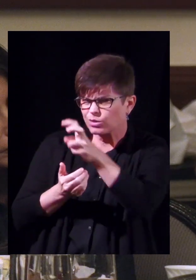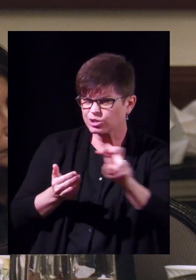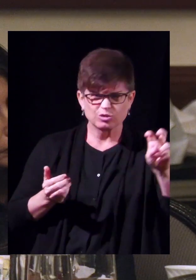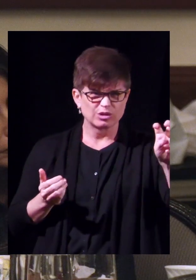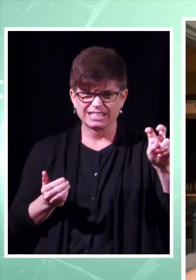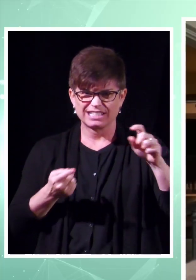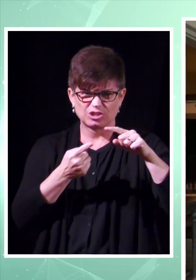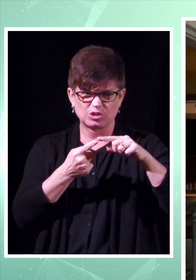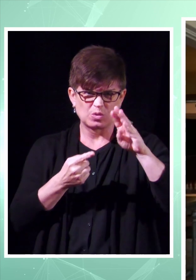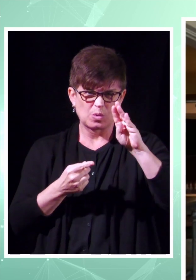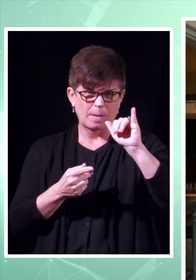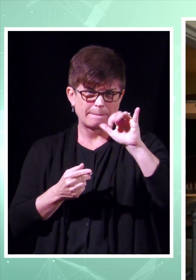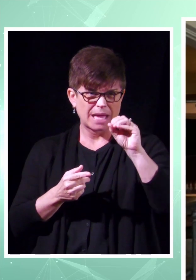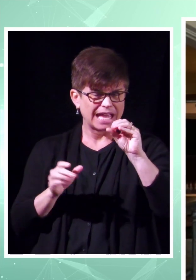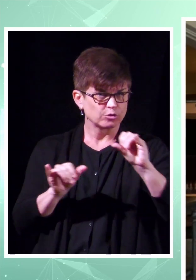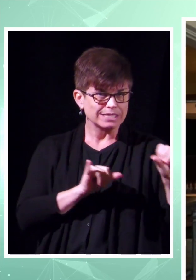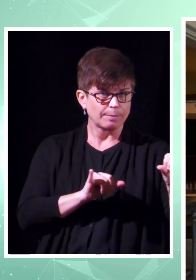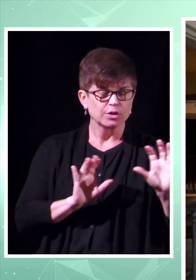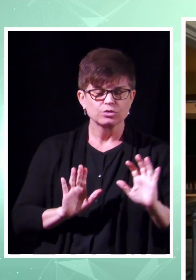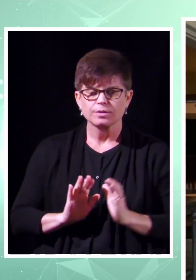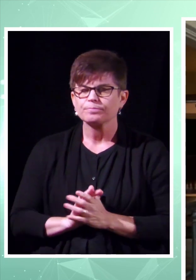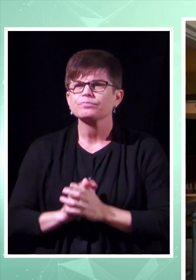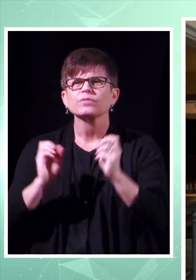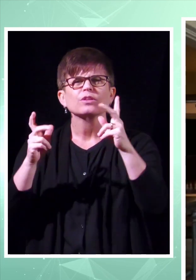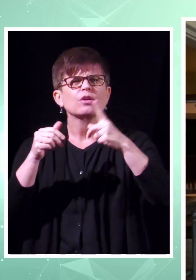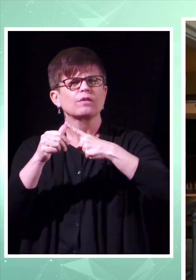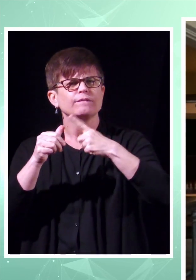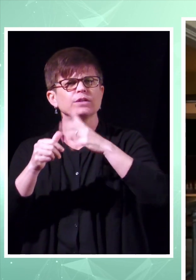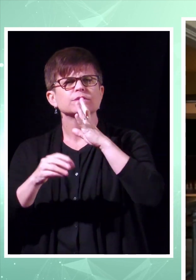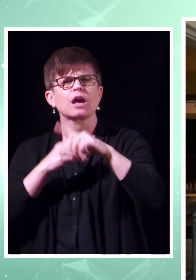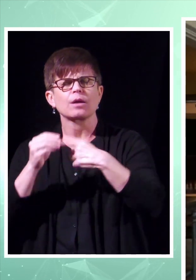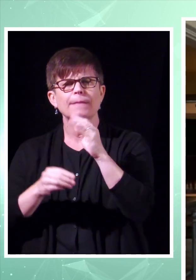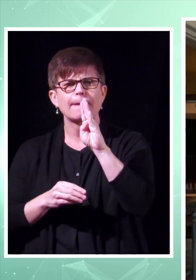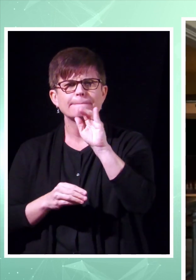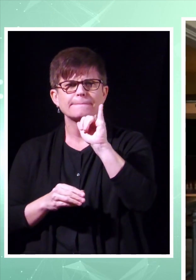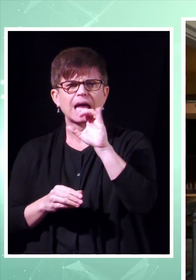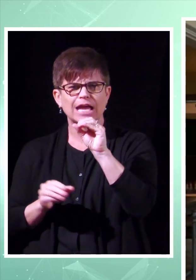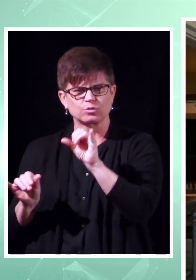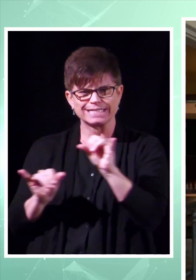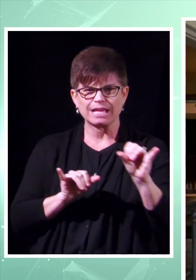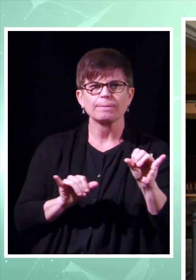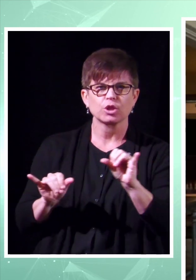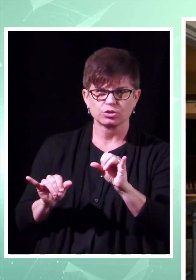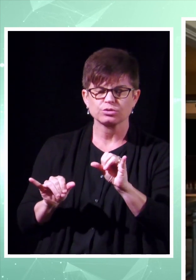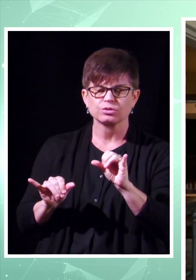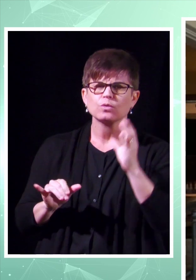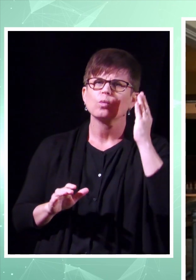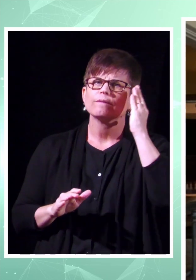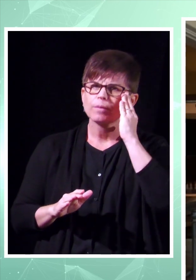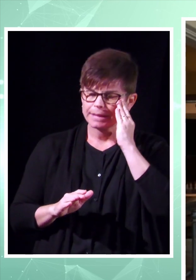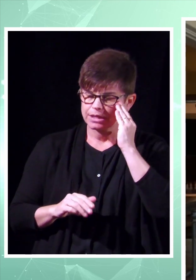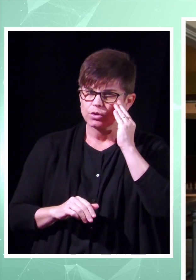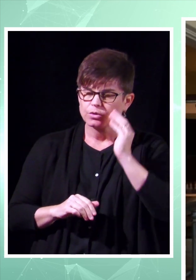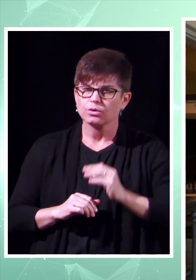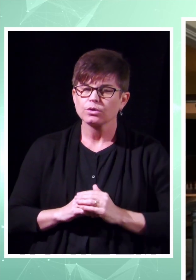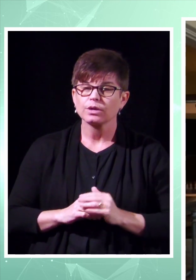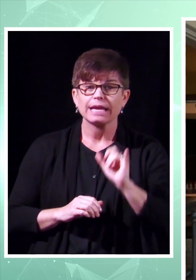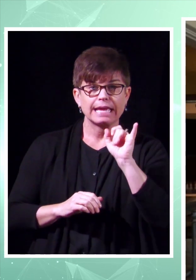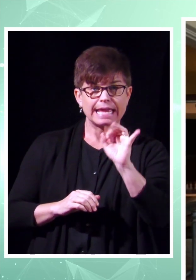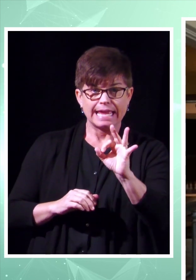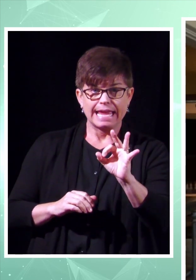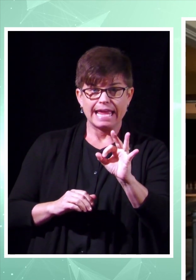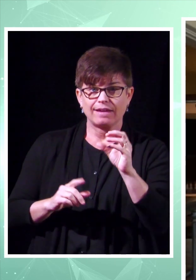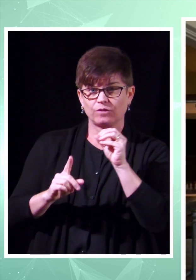them? So let's first talk about the biosimilars. So we're all familiar that if you